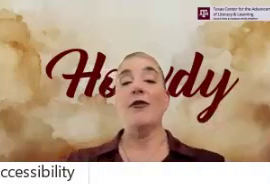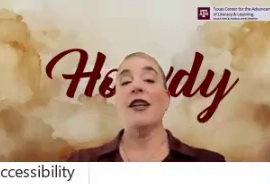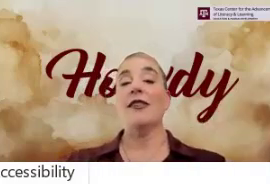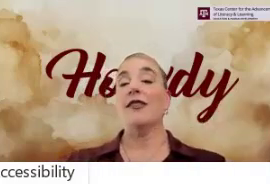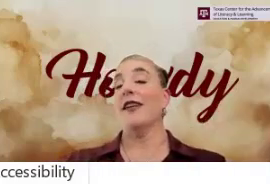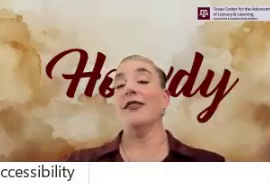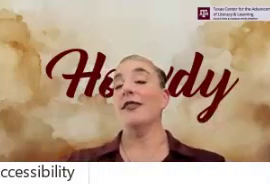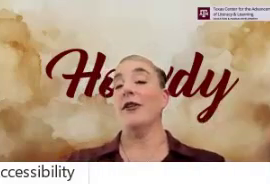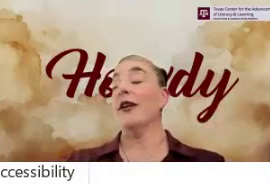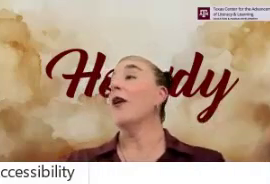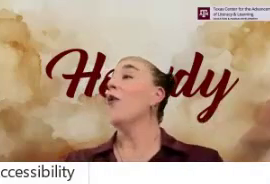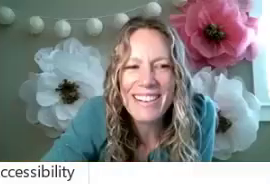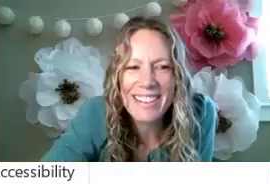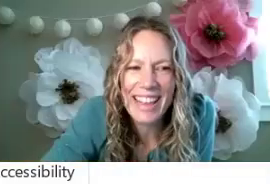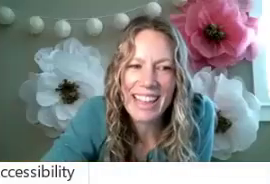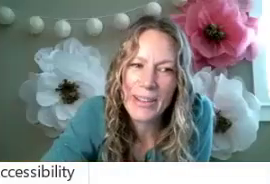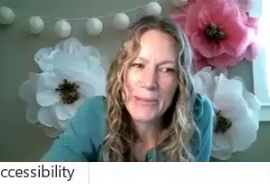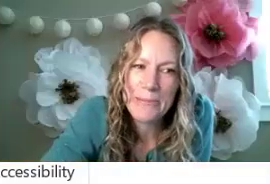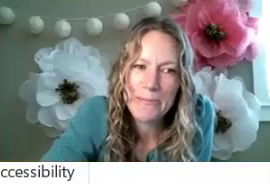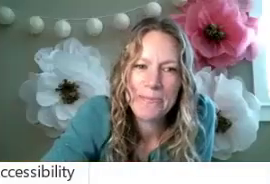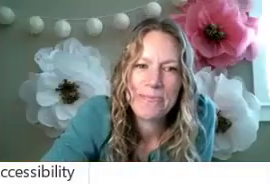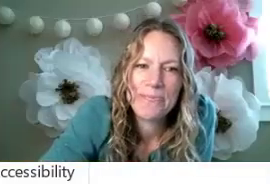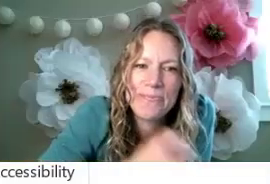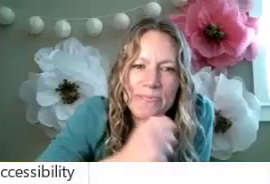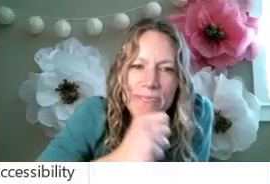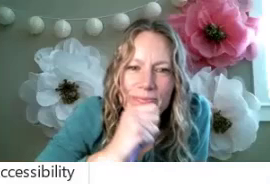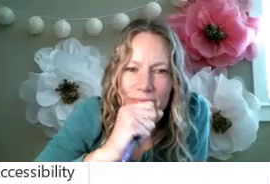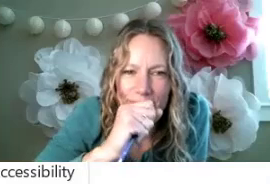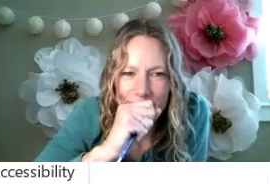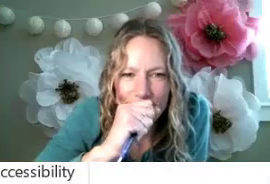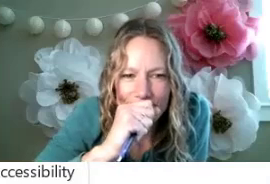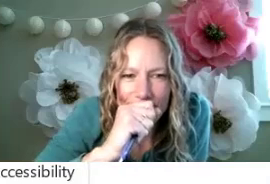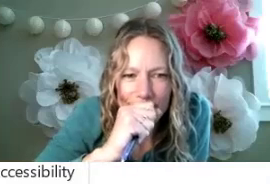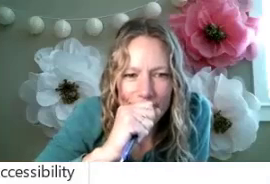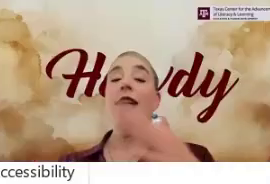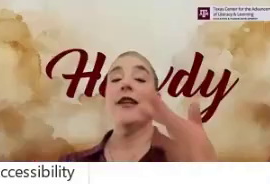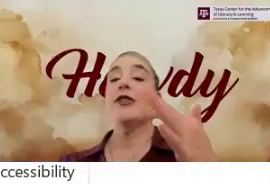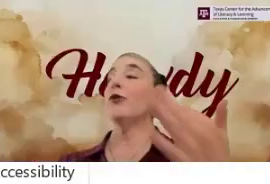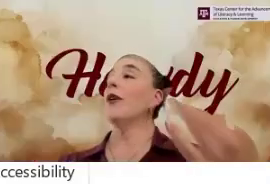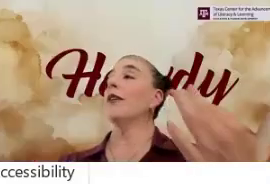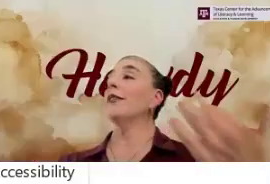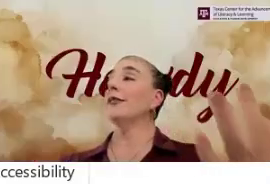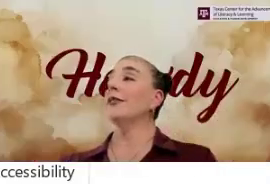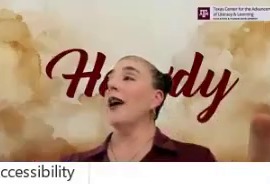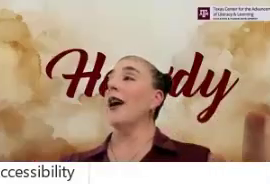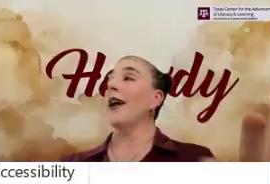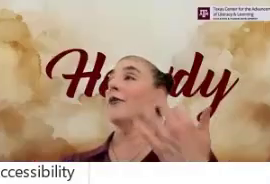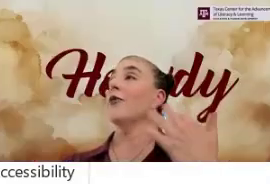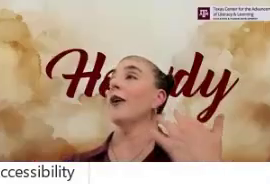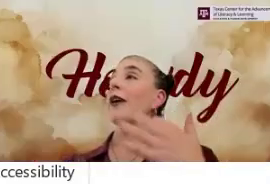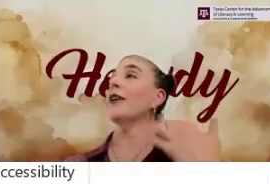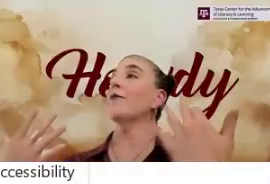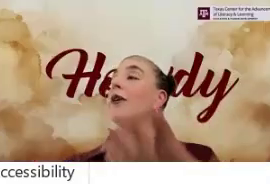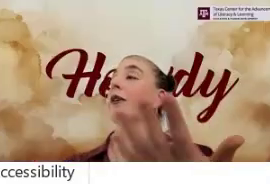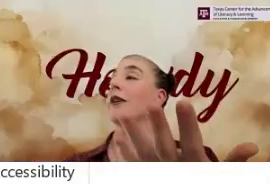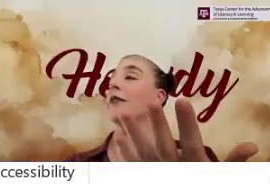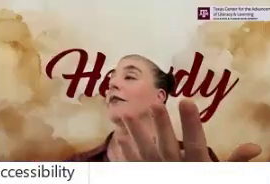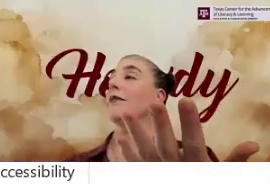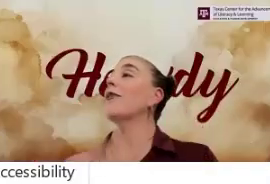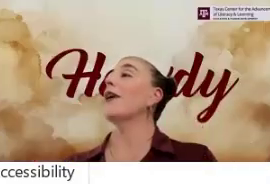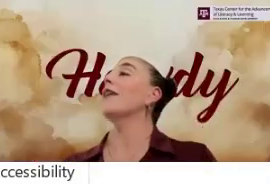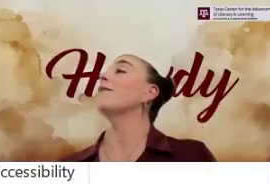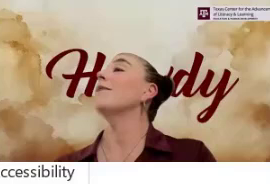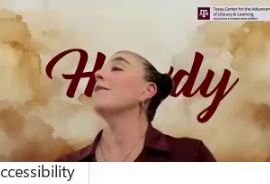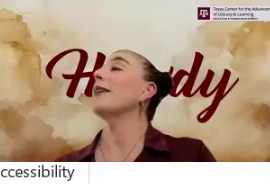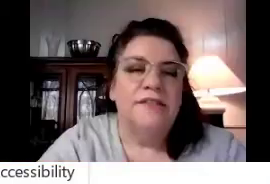you, but I don't think it's necessary. Why is it not necessary? What did I do on the slide where I could mark